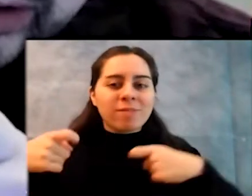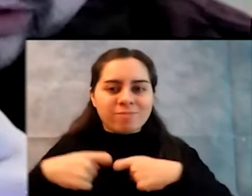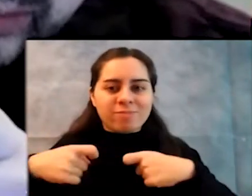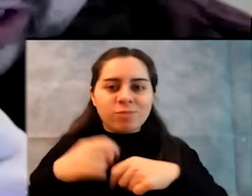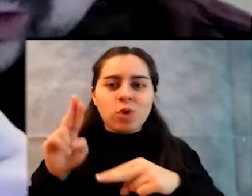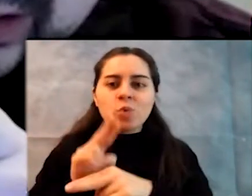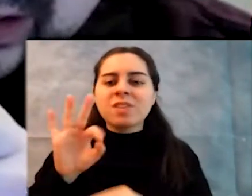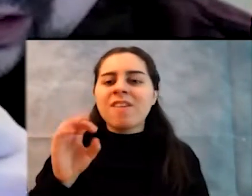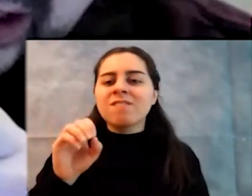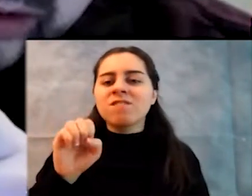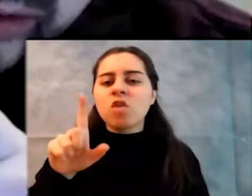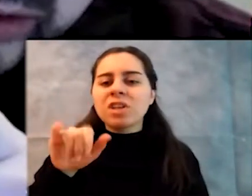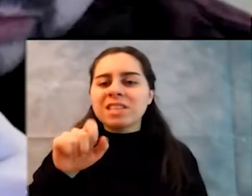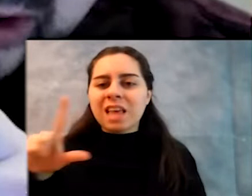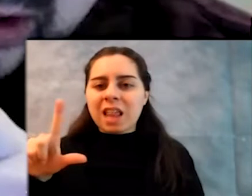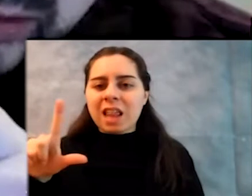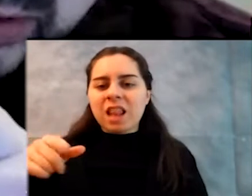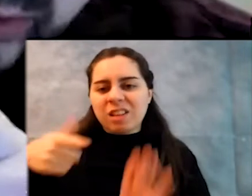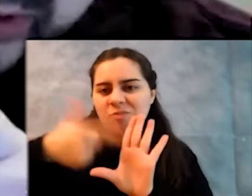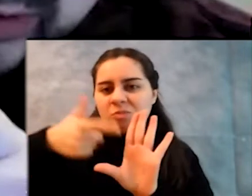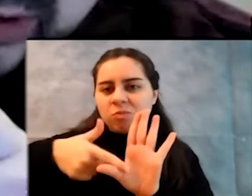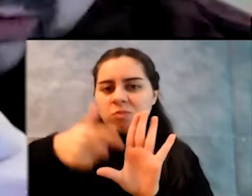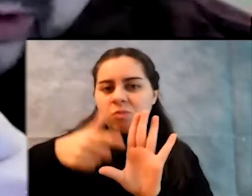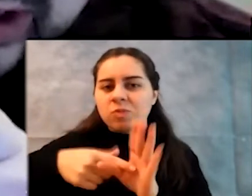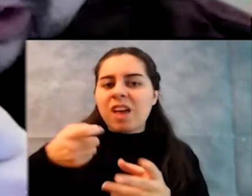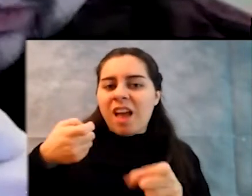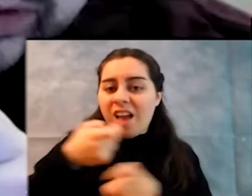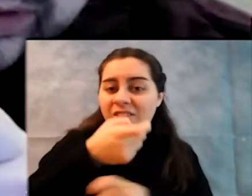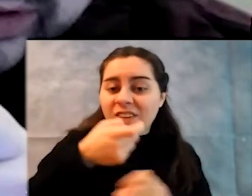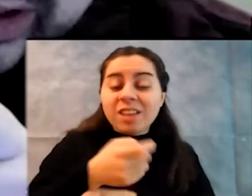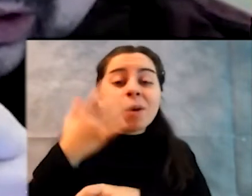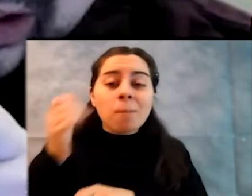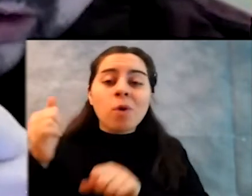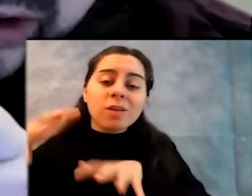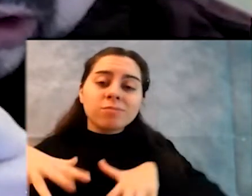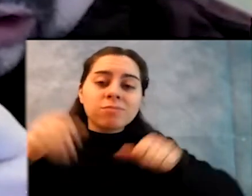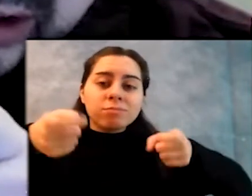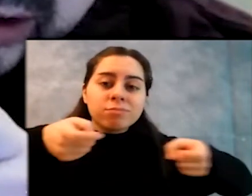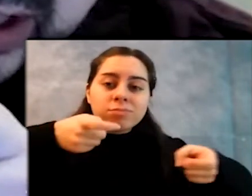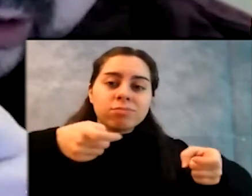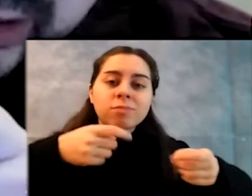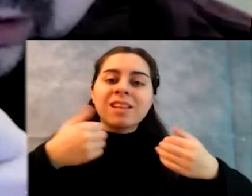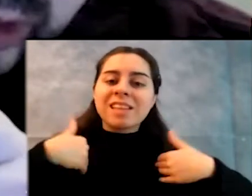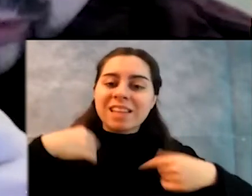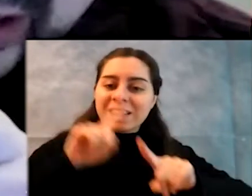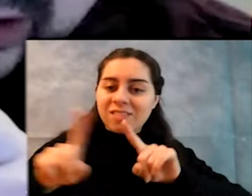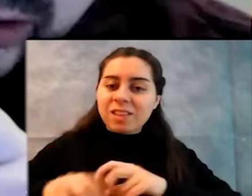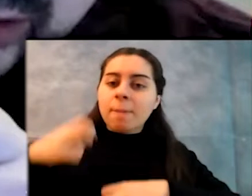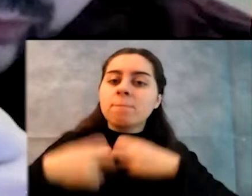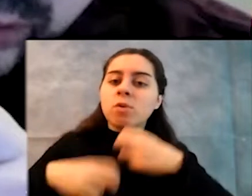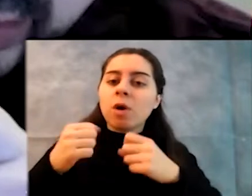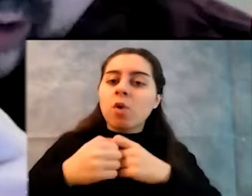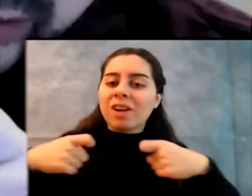with colonial practices and how local community groups in Puerto Rico have struggled against energy coloniality to mobilize